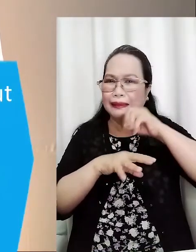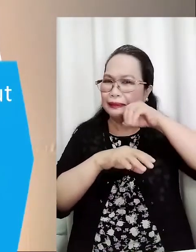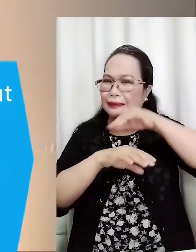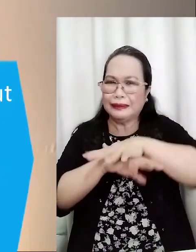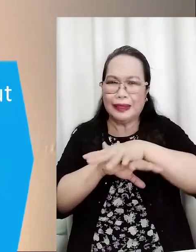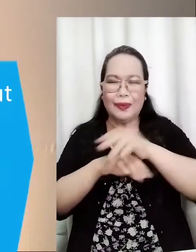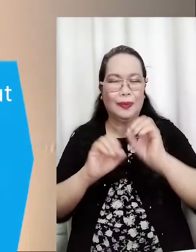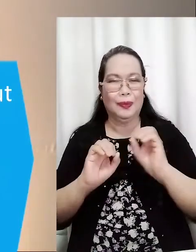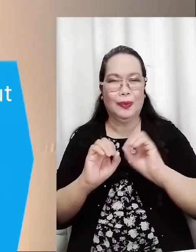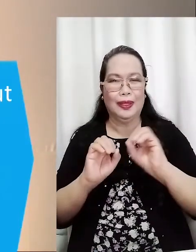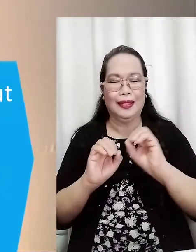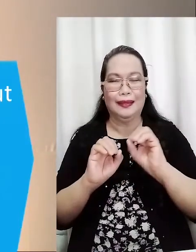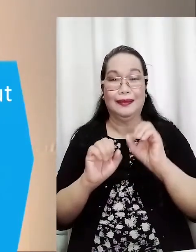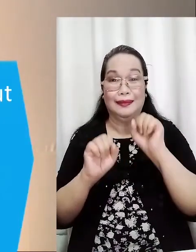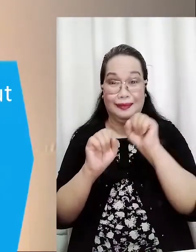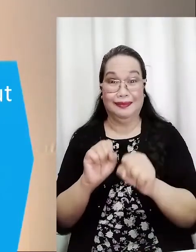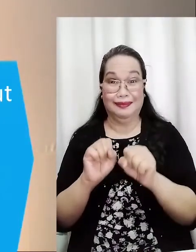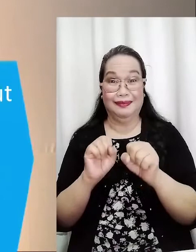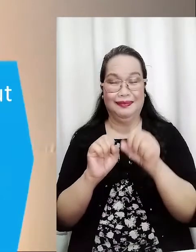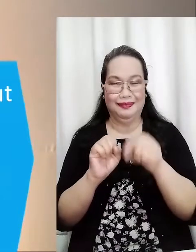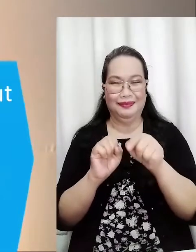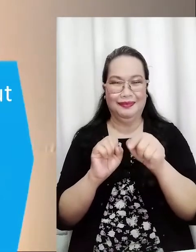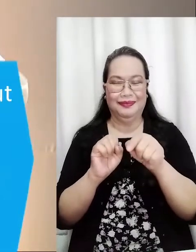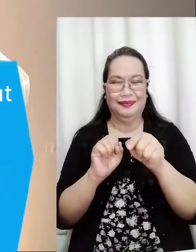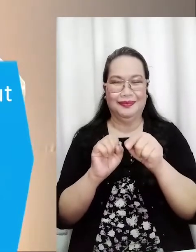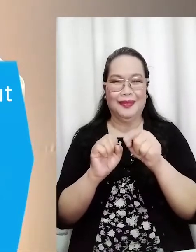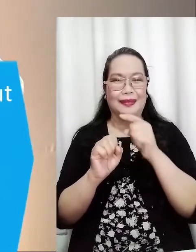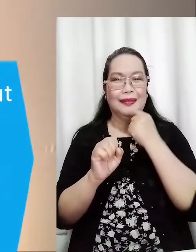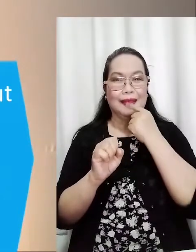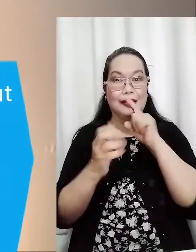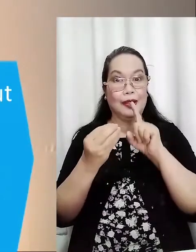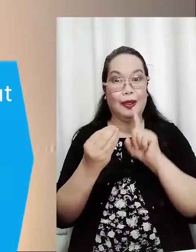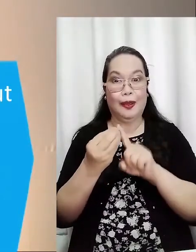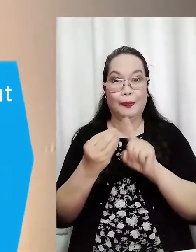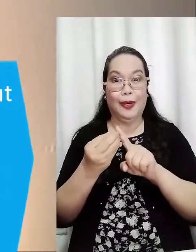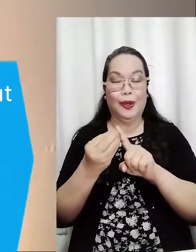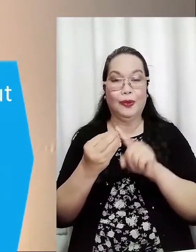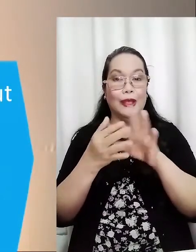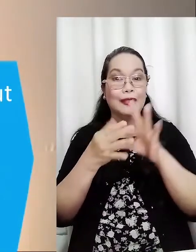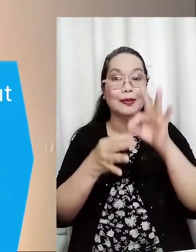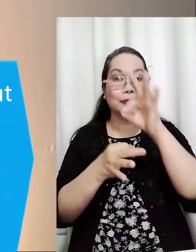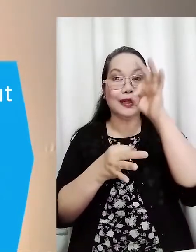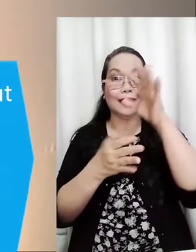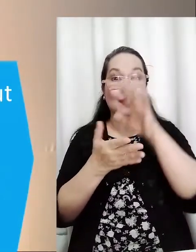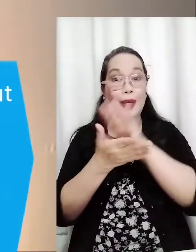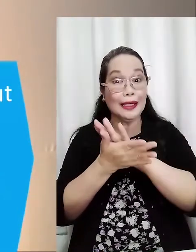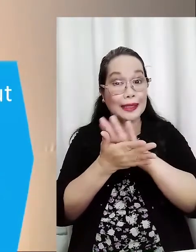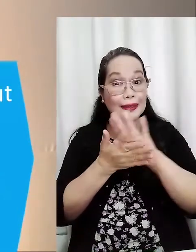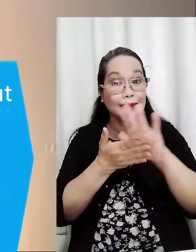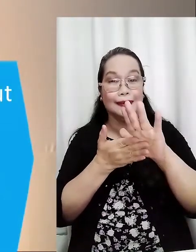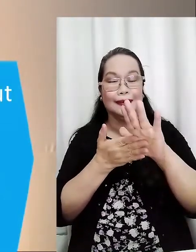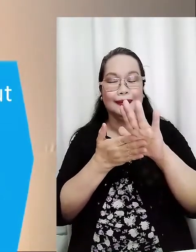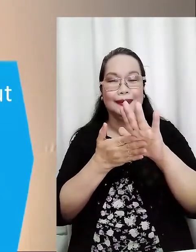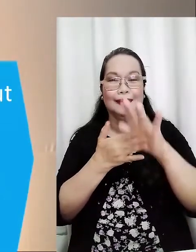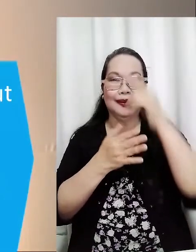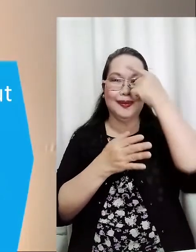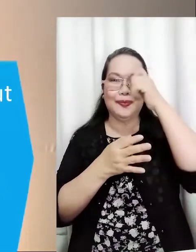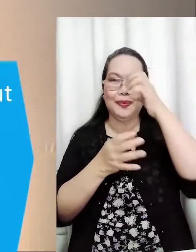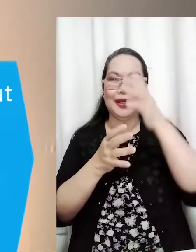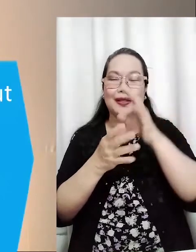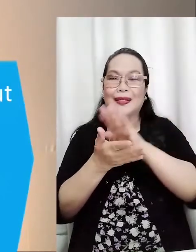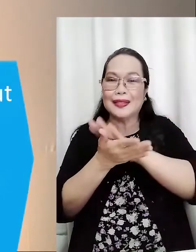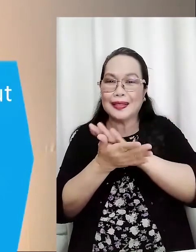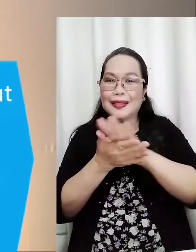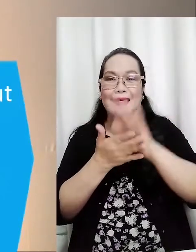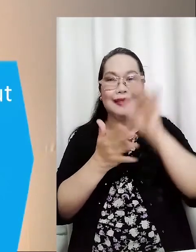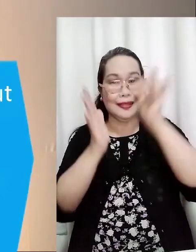elements. And figuratively, it speaks about being spiritually clean because it is